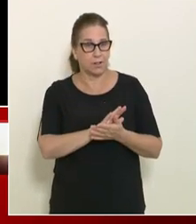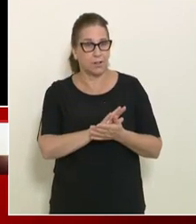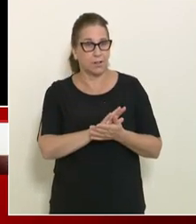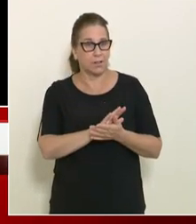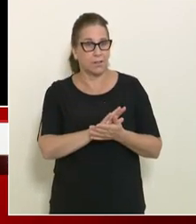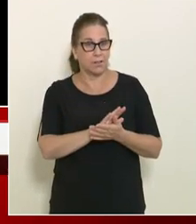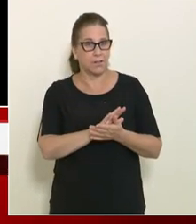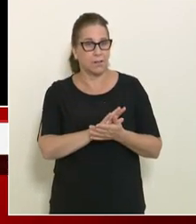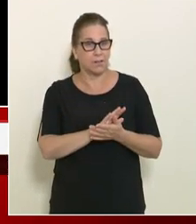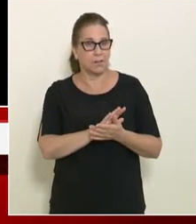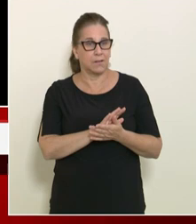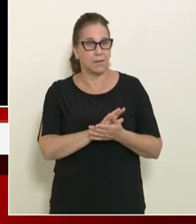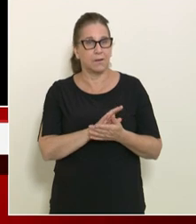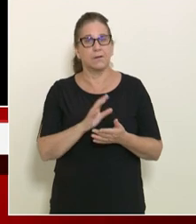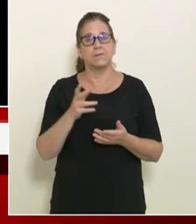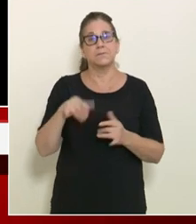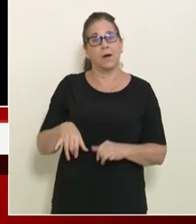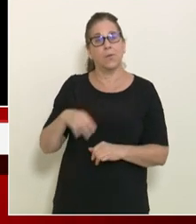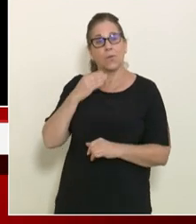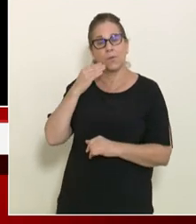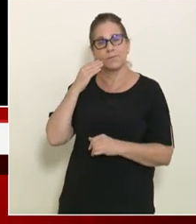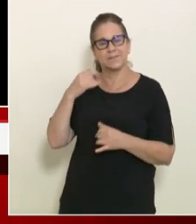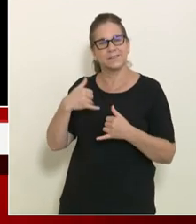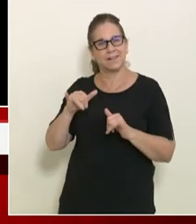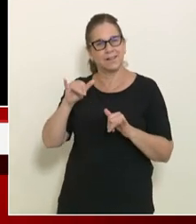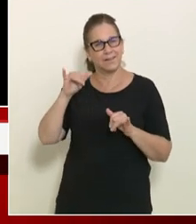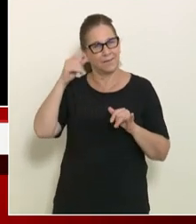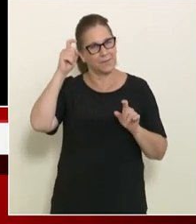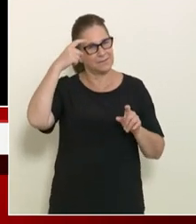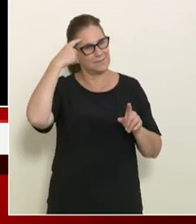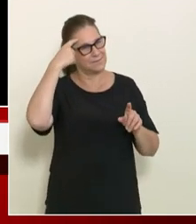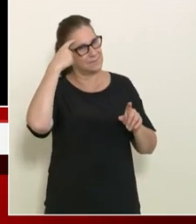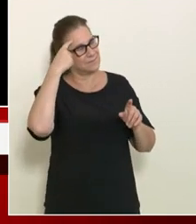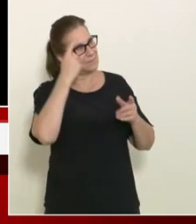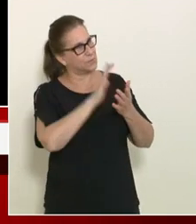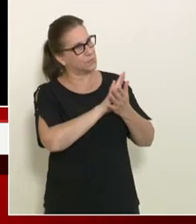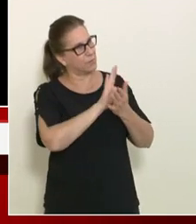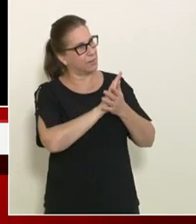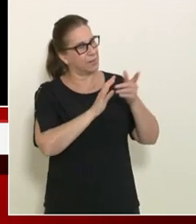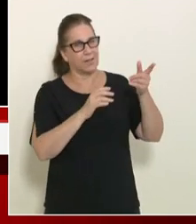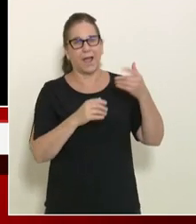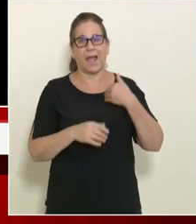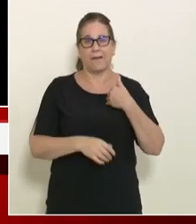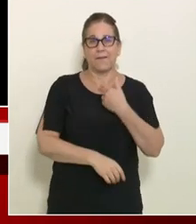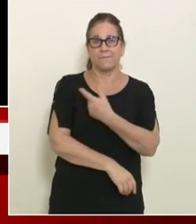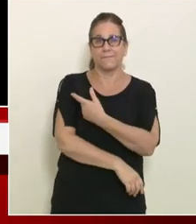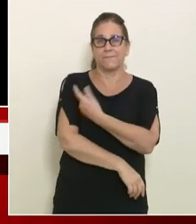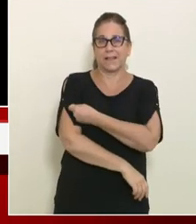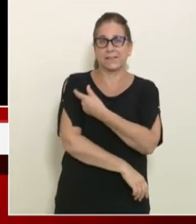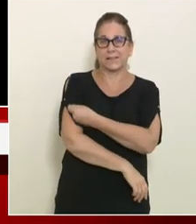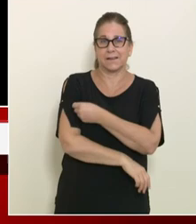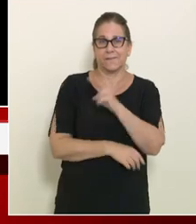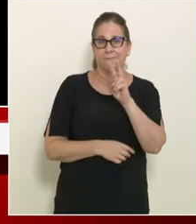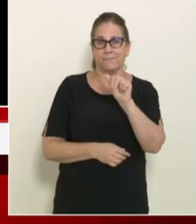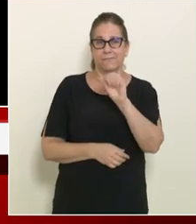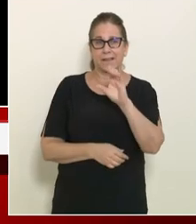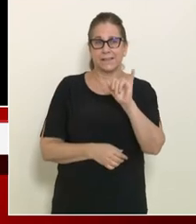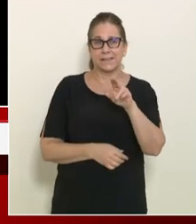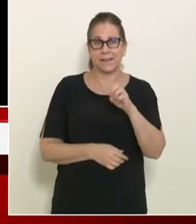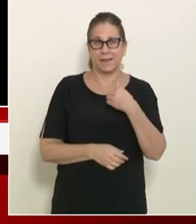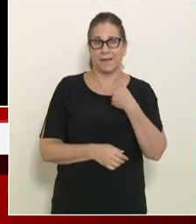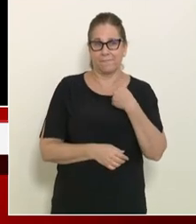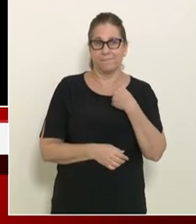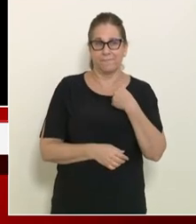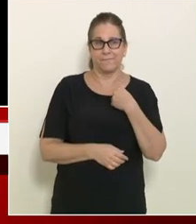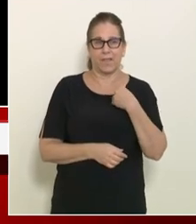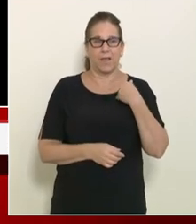families to stay on track with their vaccinations. So let me ask Dr. Nesbitt to say a little bit more about that. Sure. Thank you so